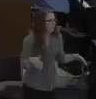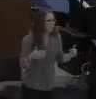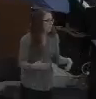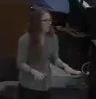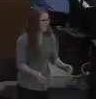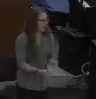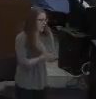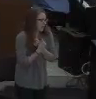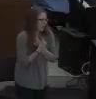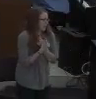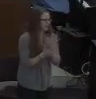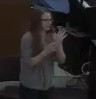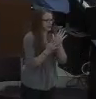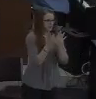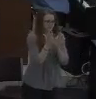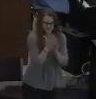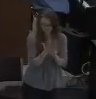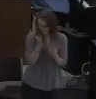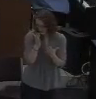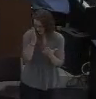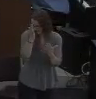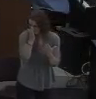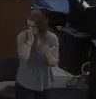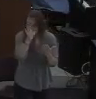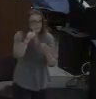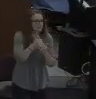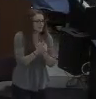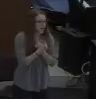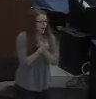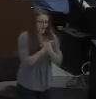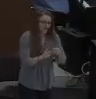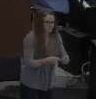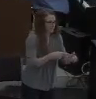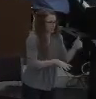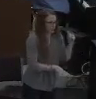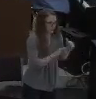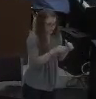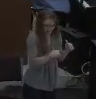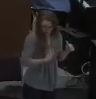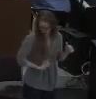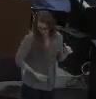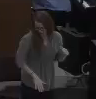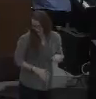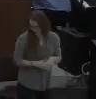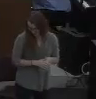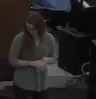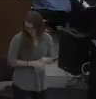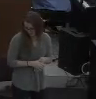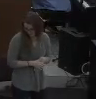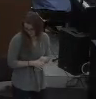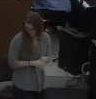Jesus. Oh, how I love Jesus, whose love has first found me.